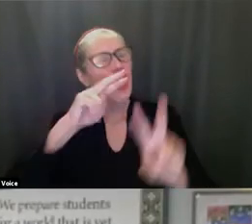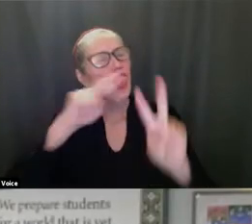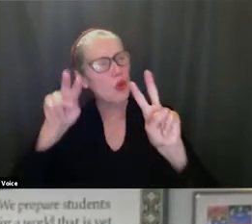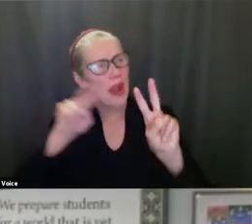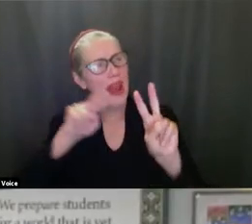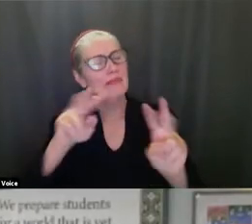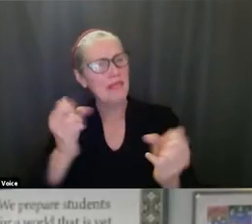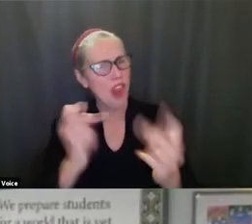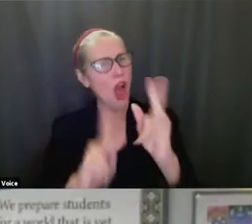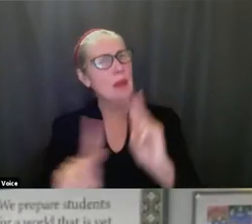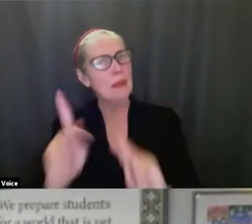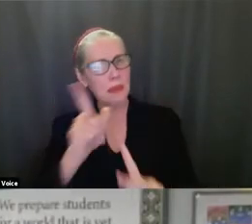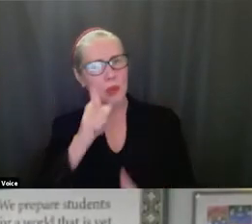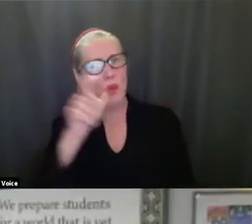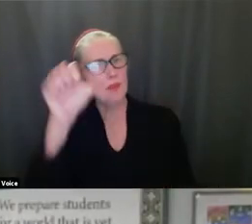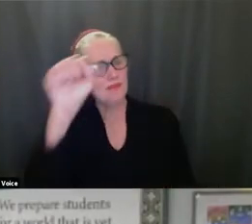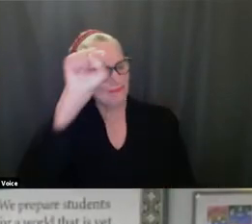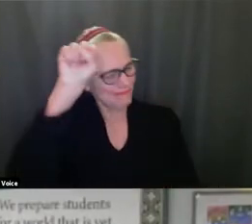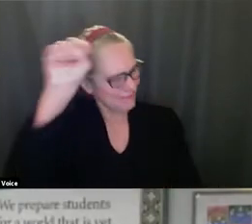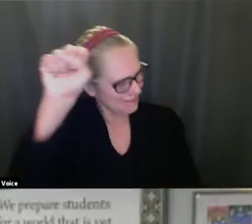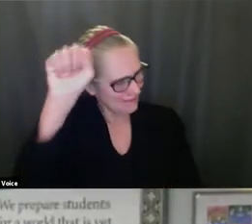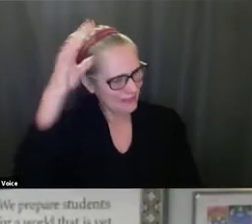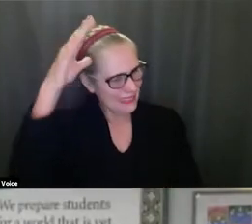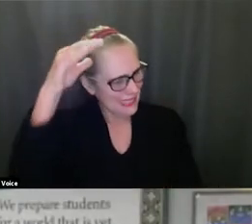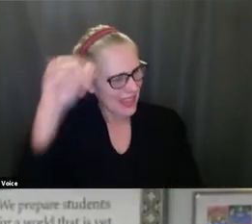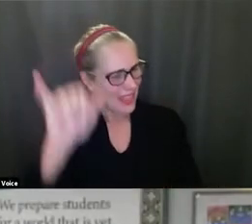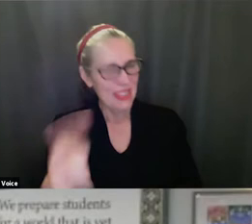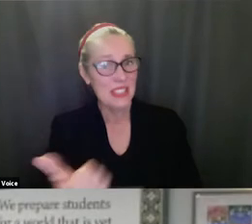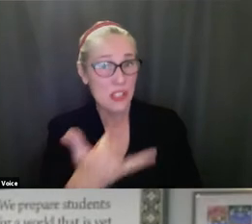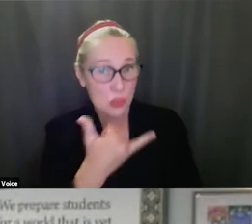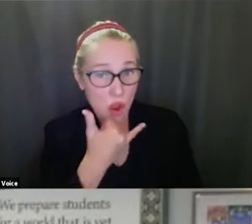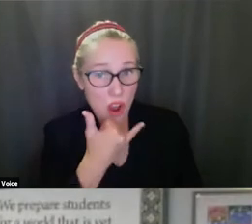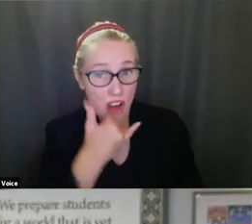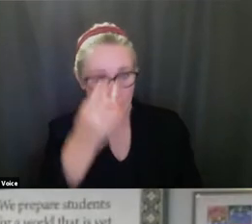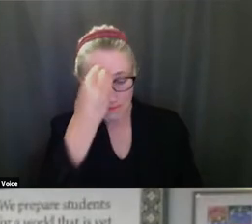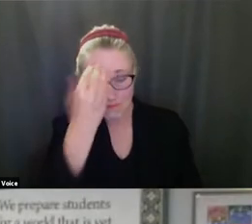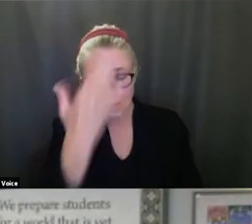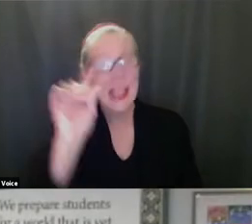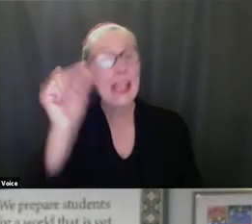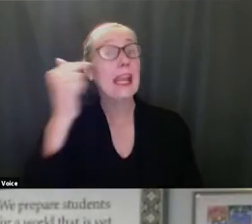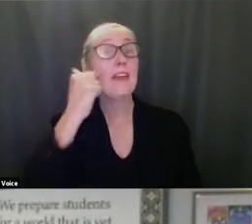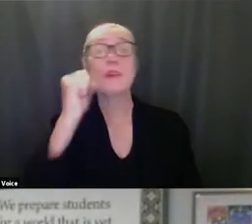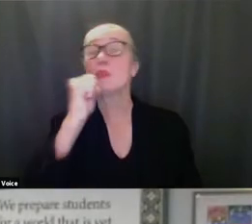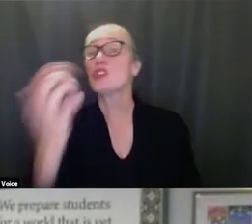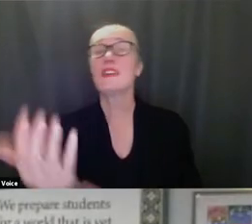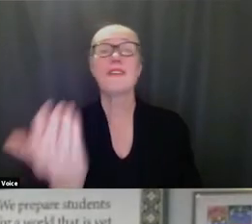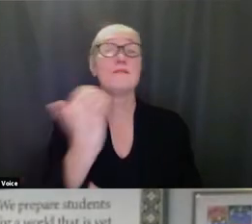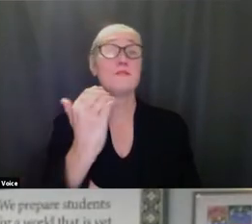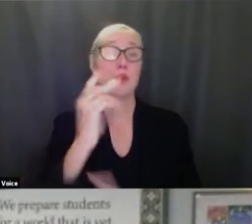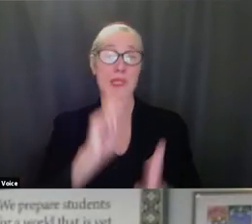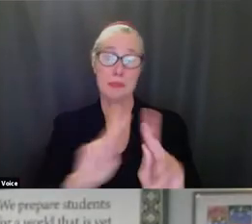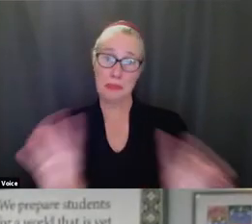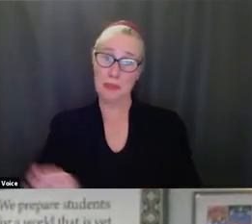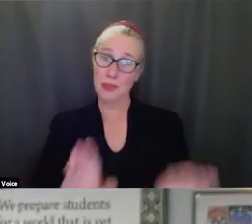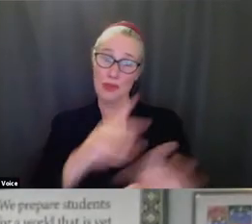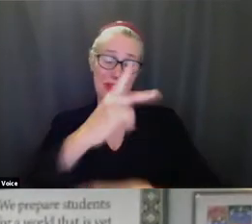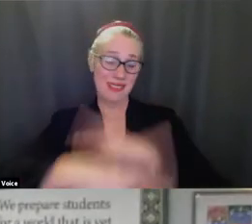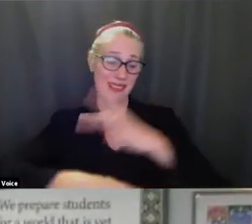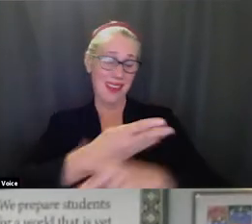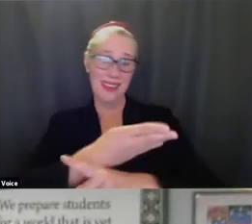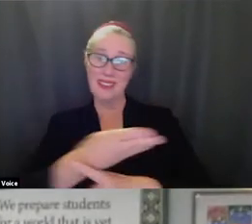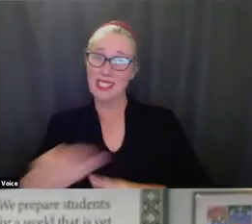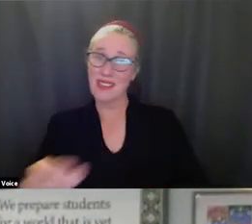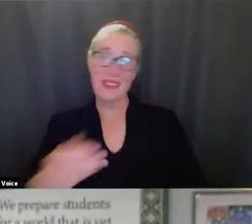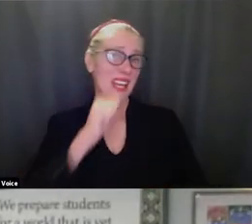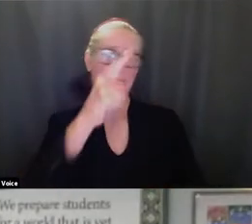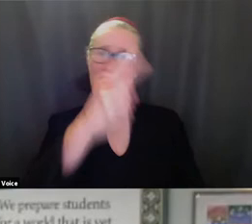there's a lot of people standing up and saying you know what this is wrong the government should not force anyone to do this stuff this is this is